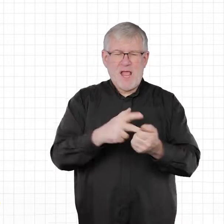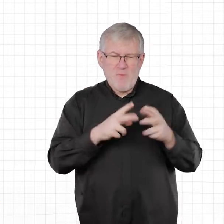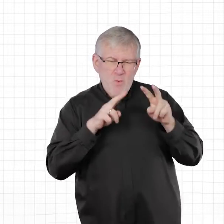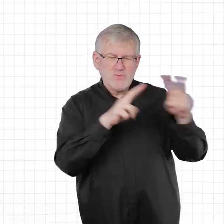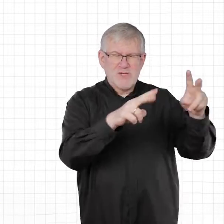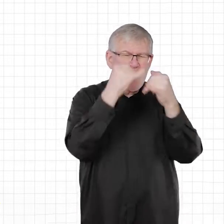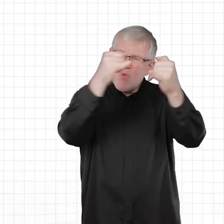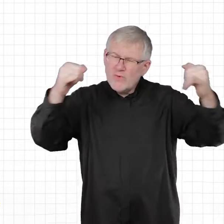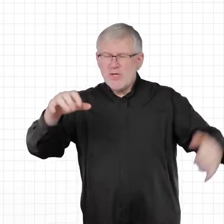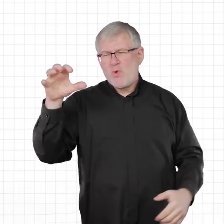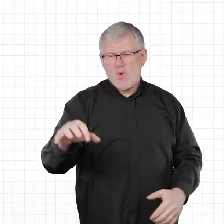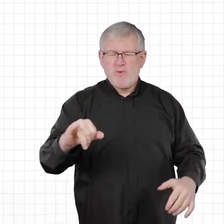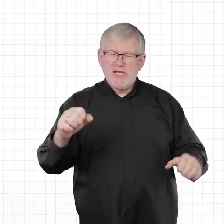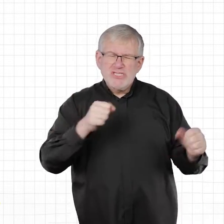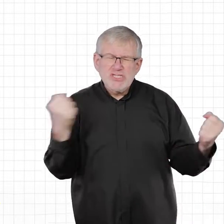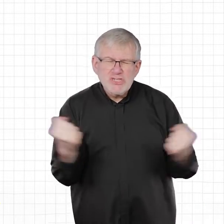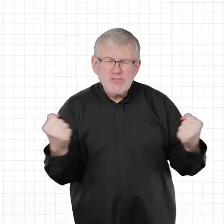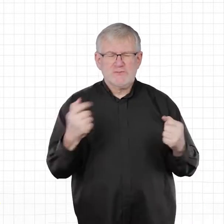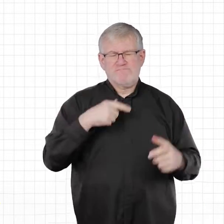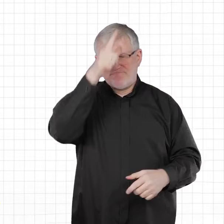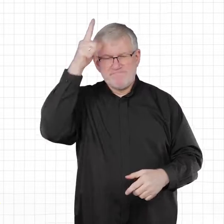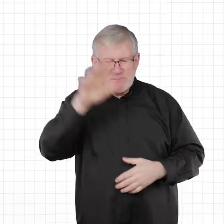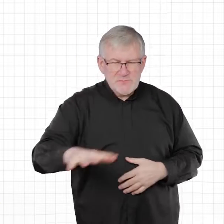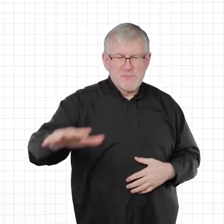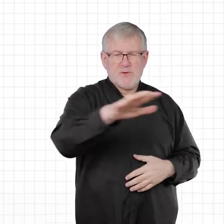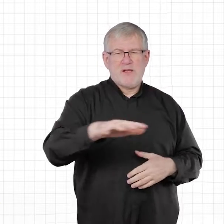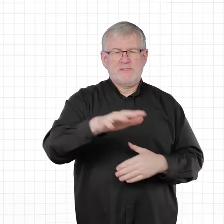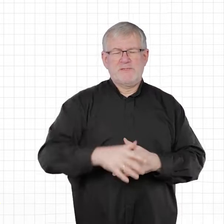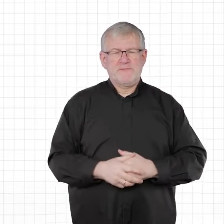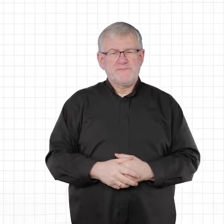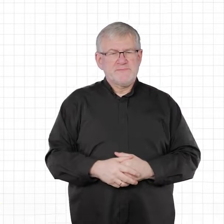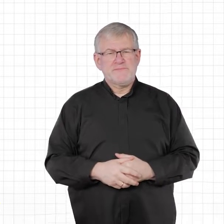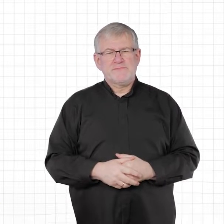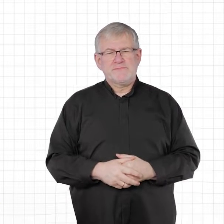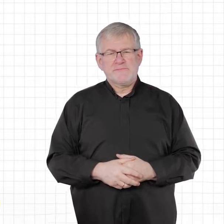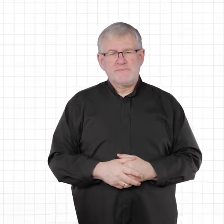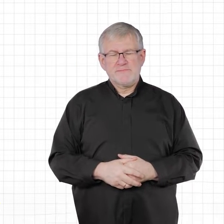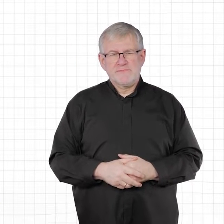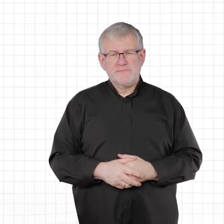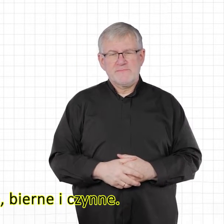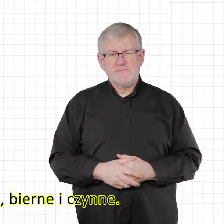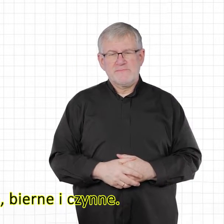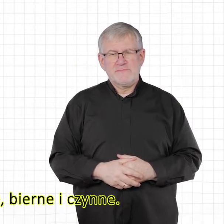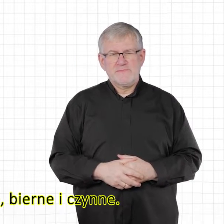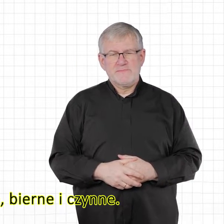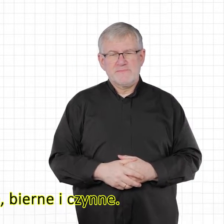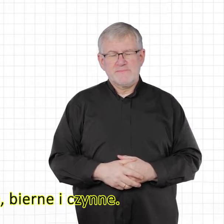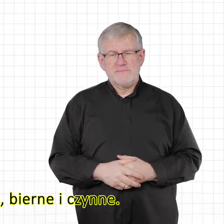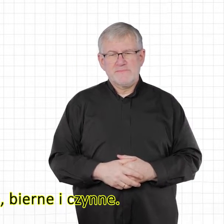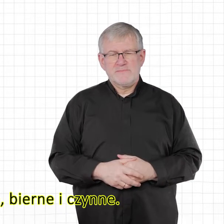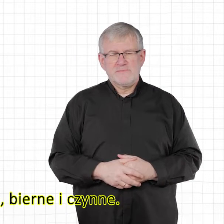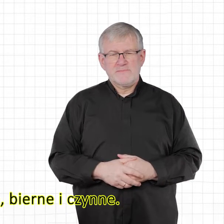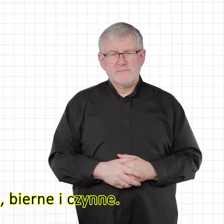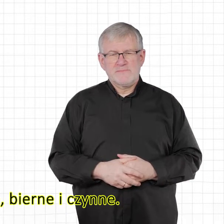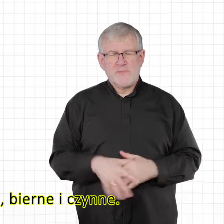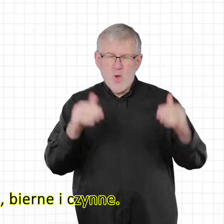Rights Association, and the first steps towards voting rights were being taken. And then in